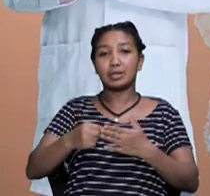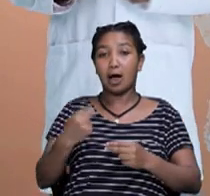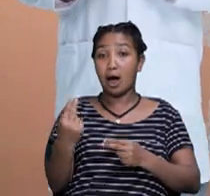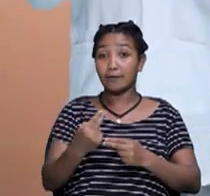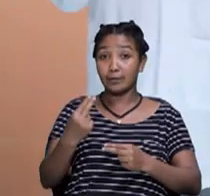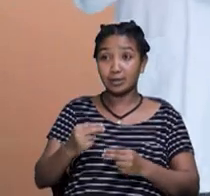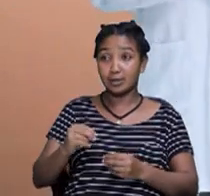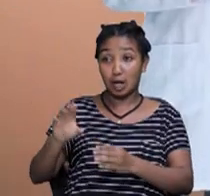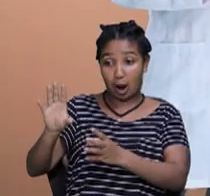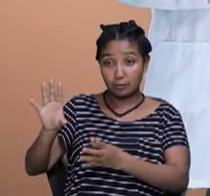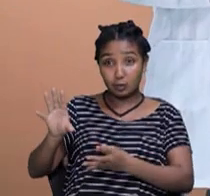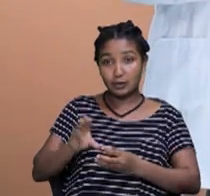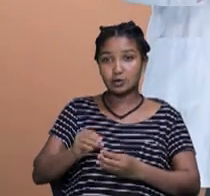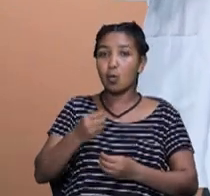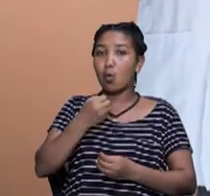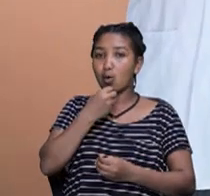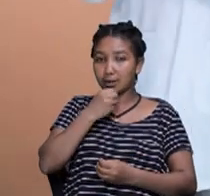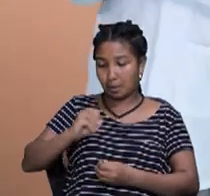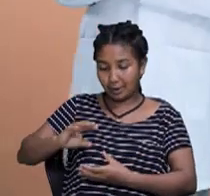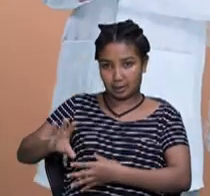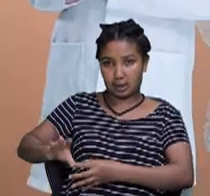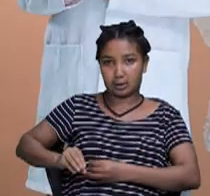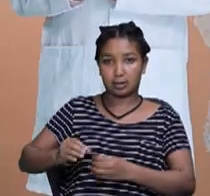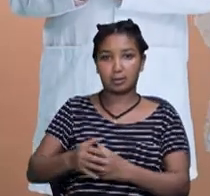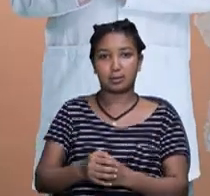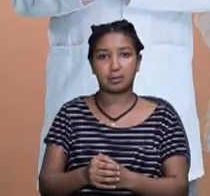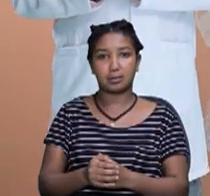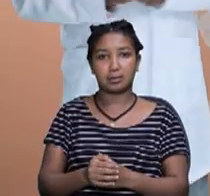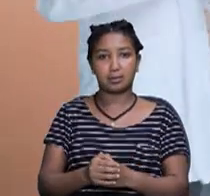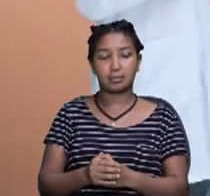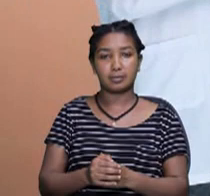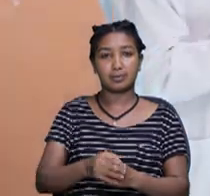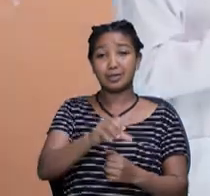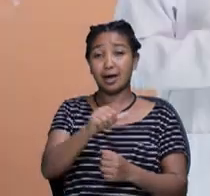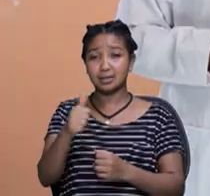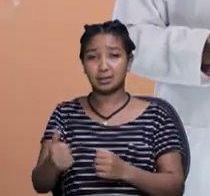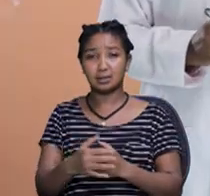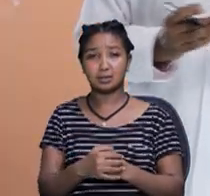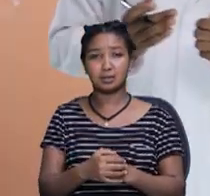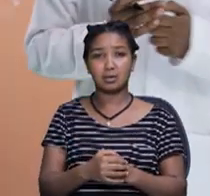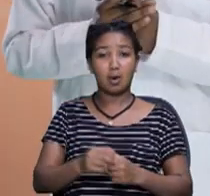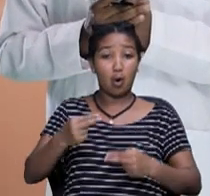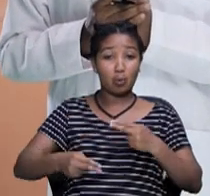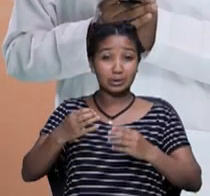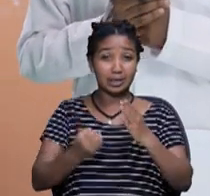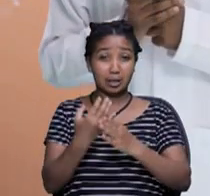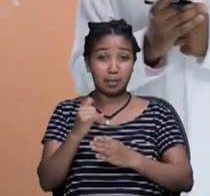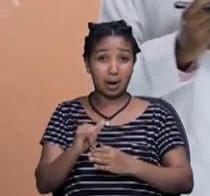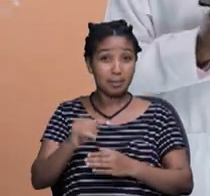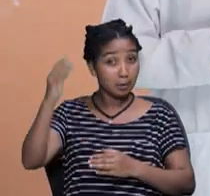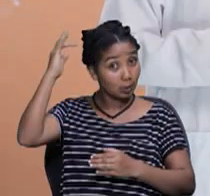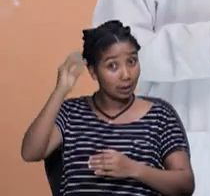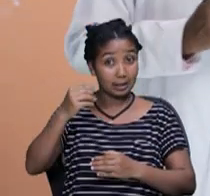in reabsorption of water by kidney tubules. The other hormone secreted by